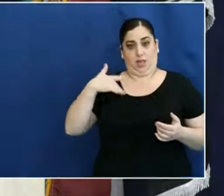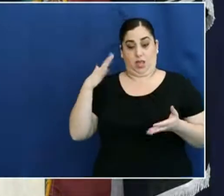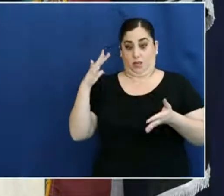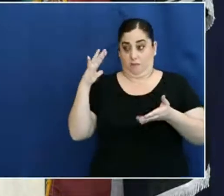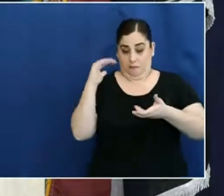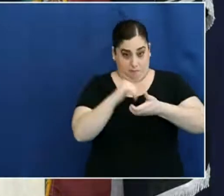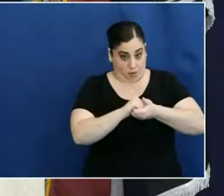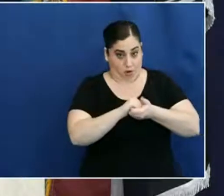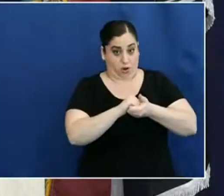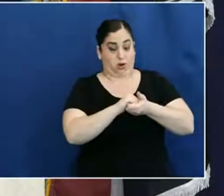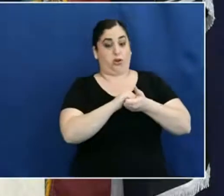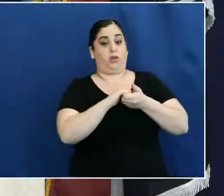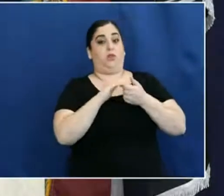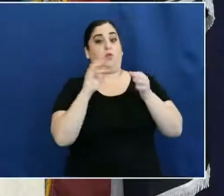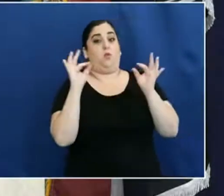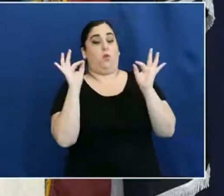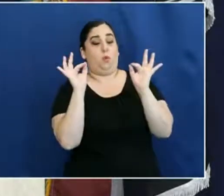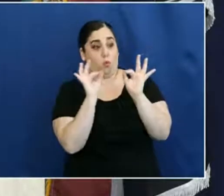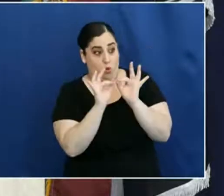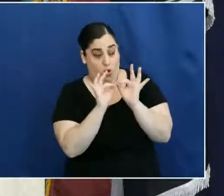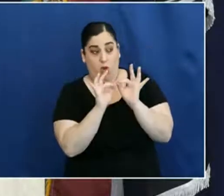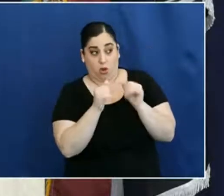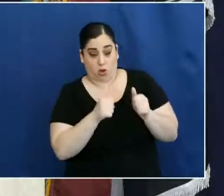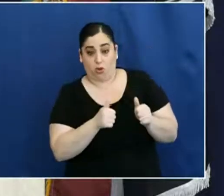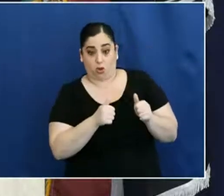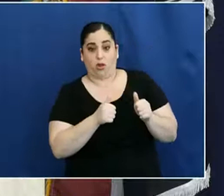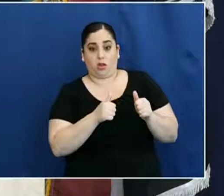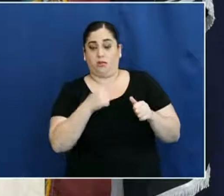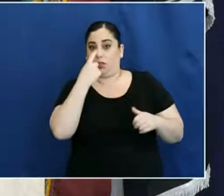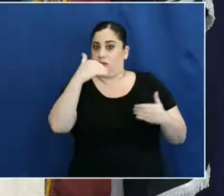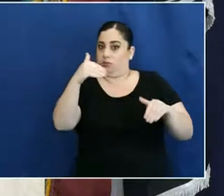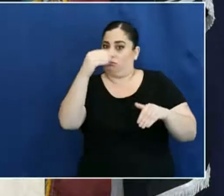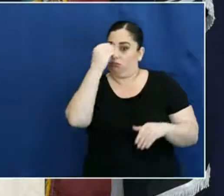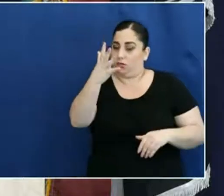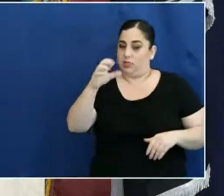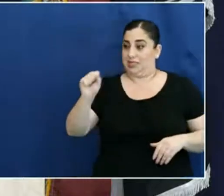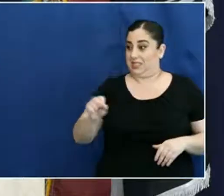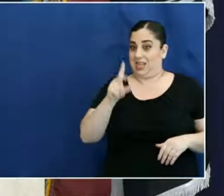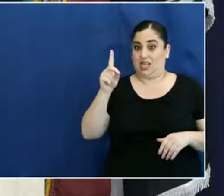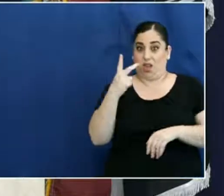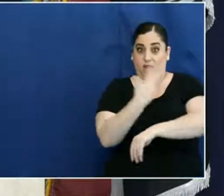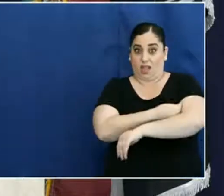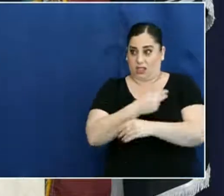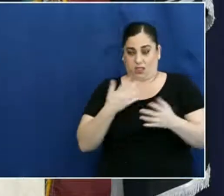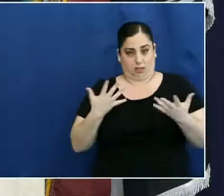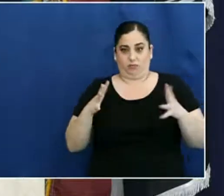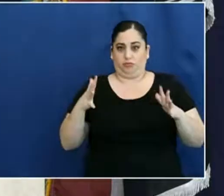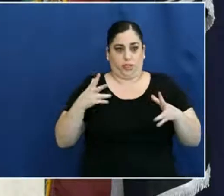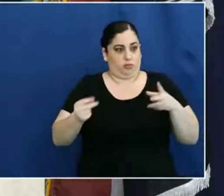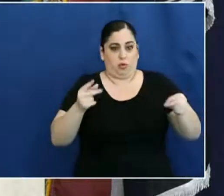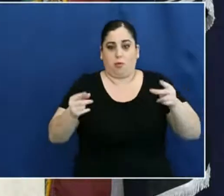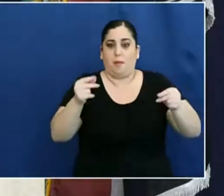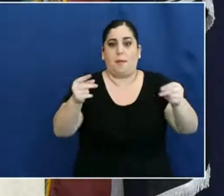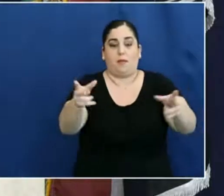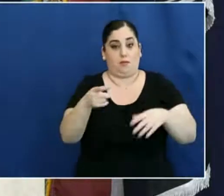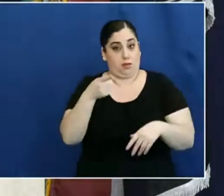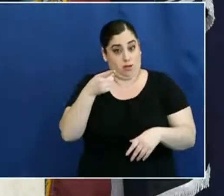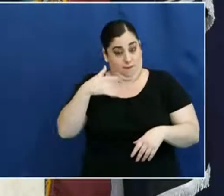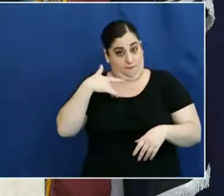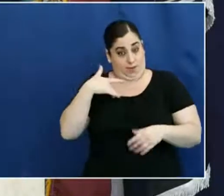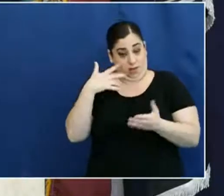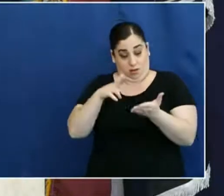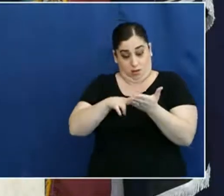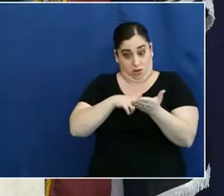in the state of vaccinating its population. So do you feel this really addresses our needs here in terms of our vaccine